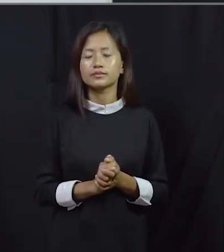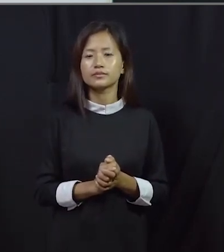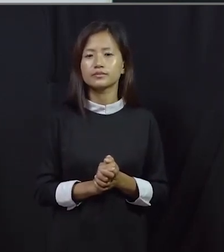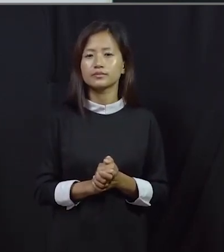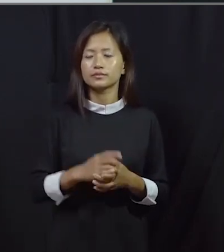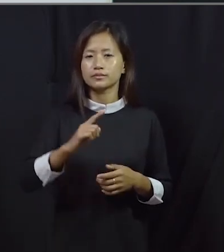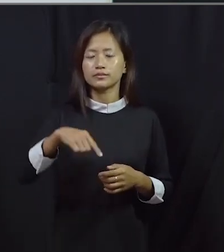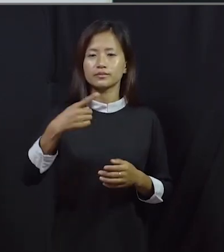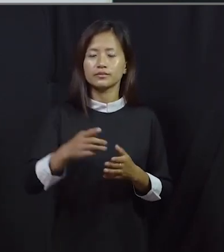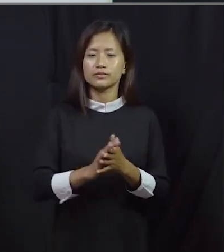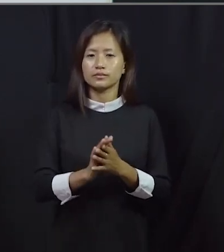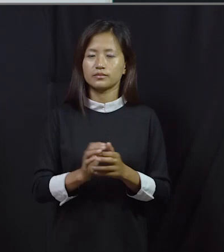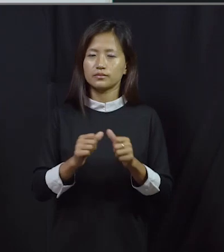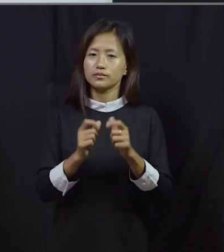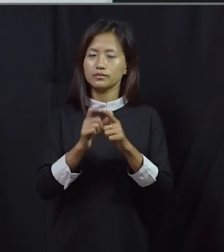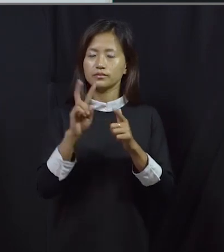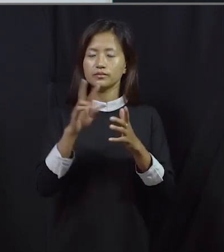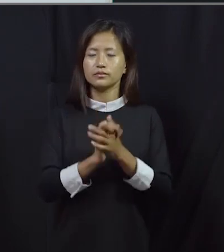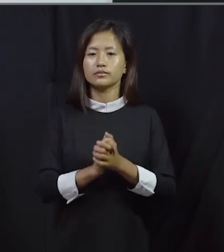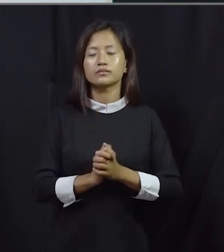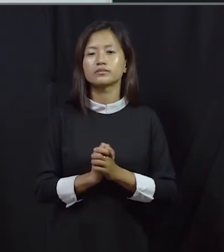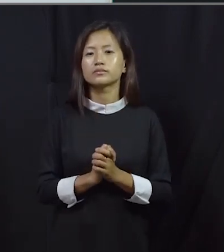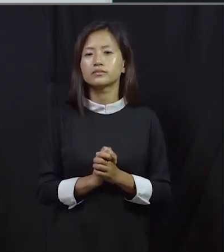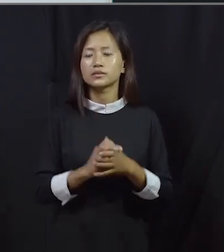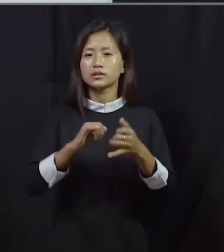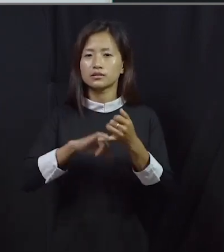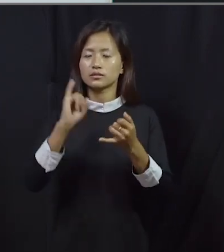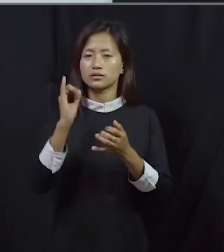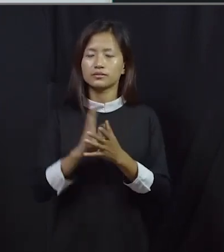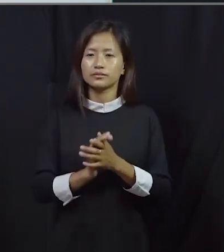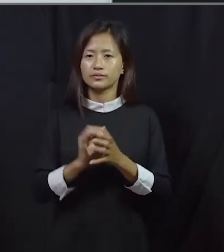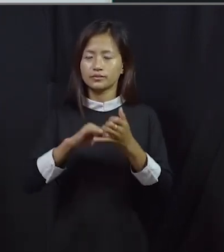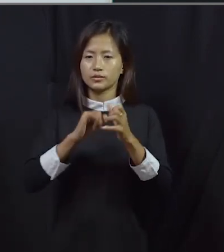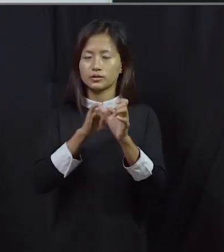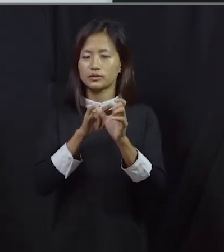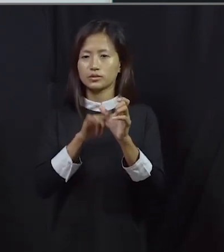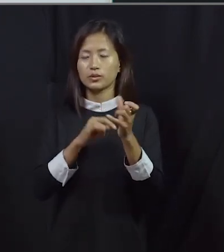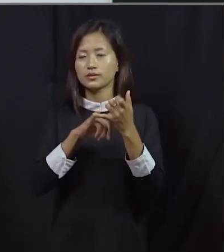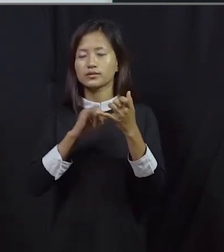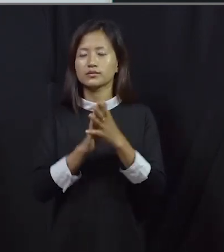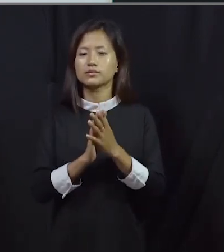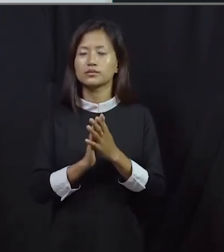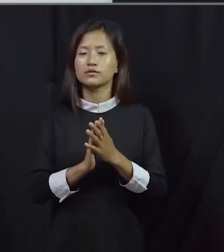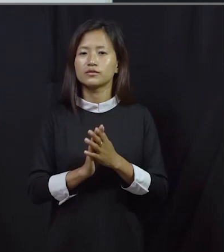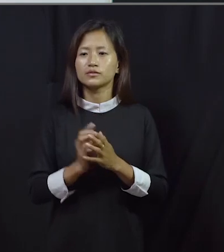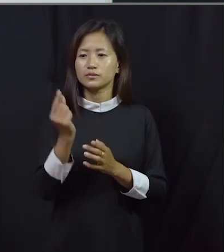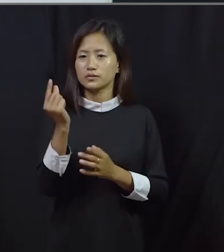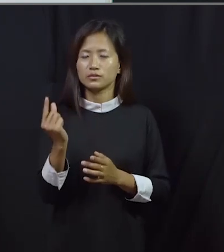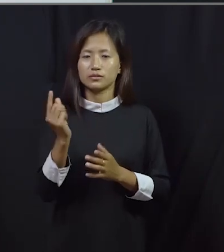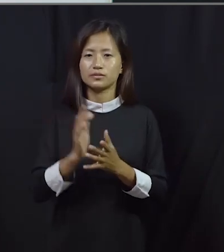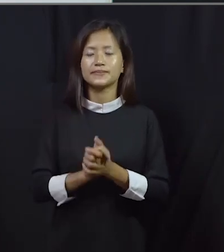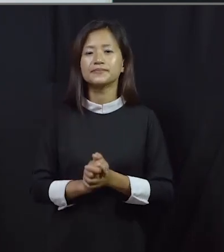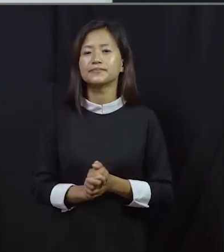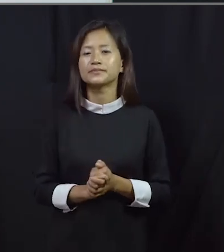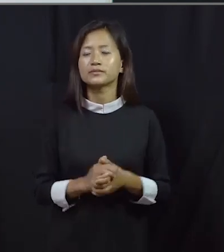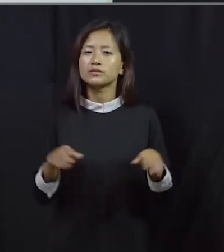Okay. Next. Next advantage. Suppose next advantage of SI system of unit is it is very close to CGS. SI is what?